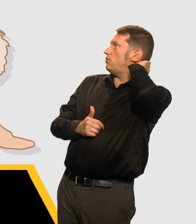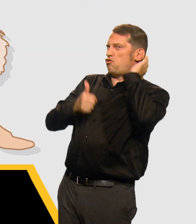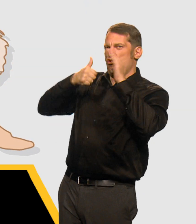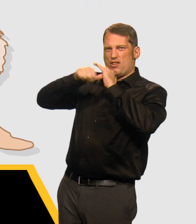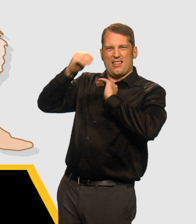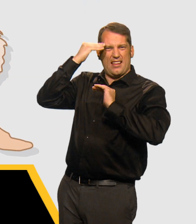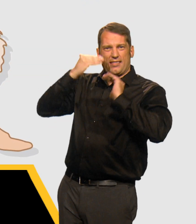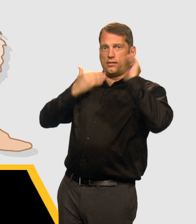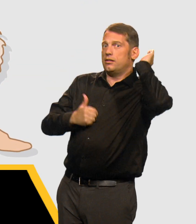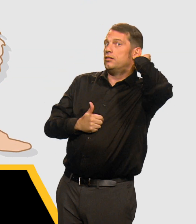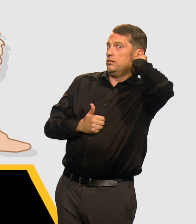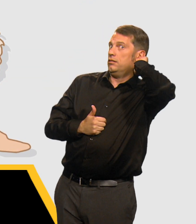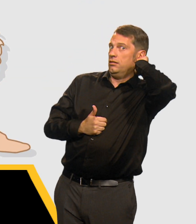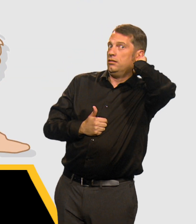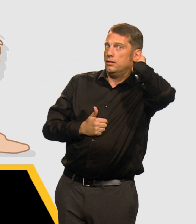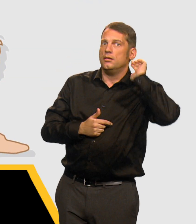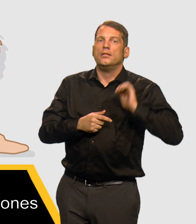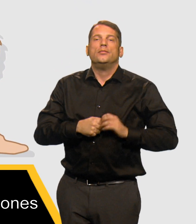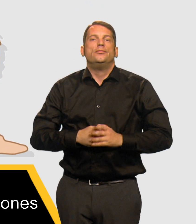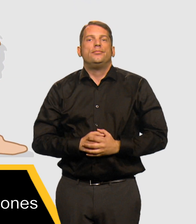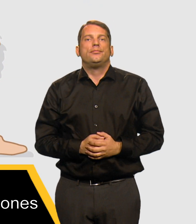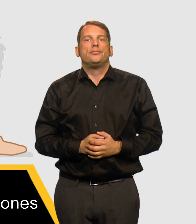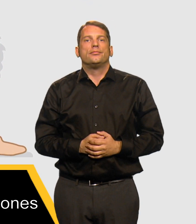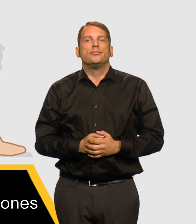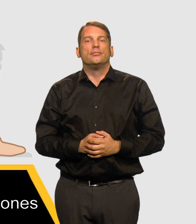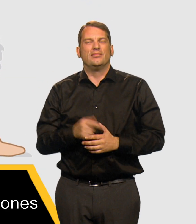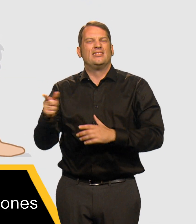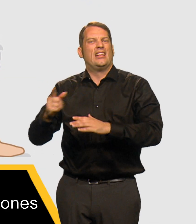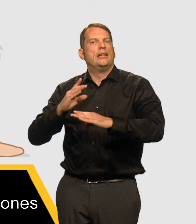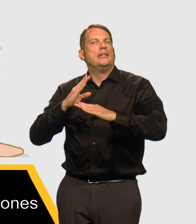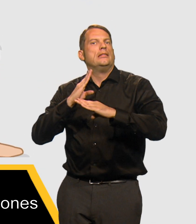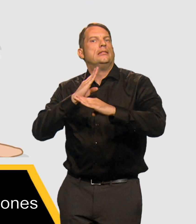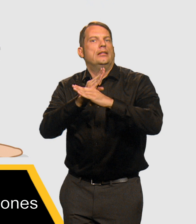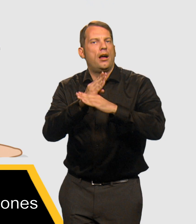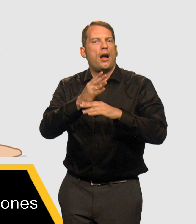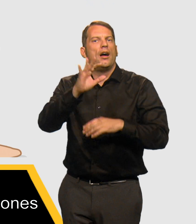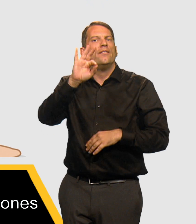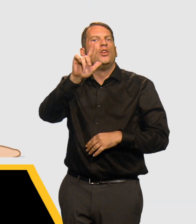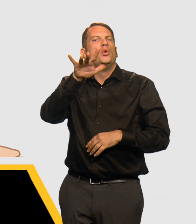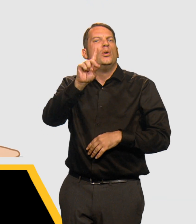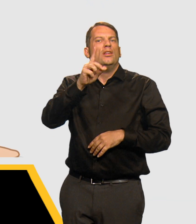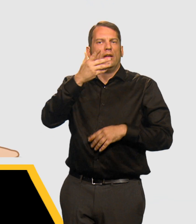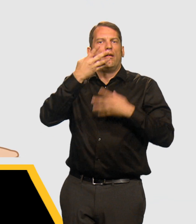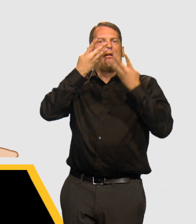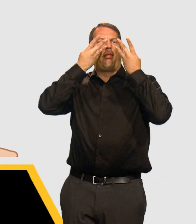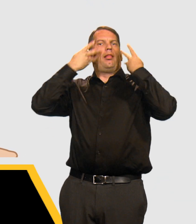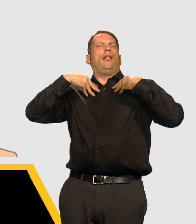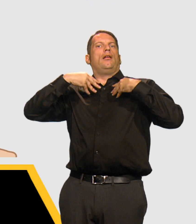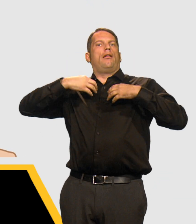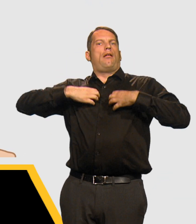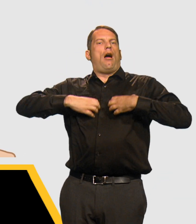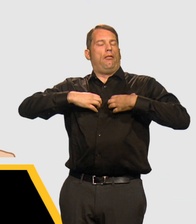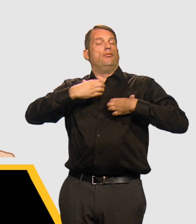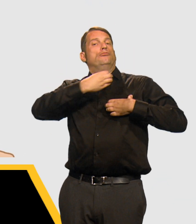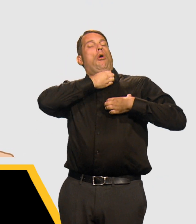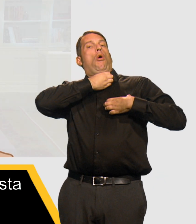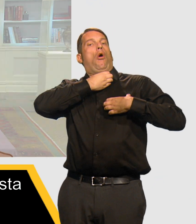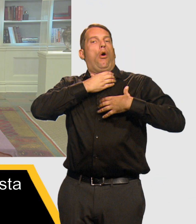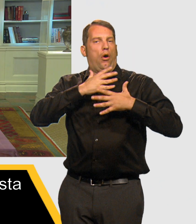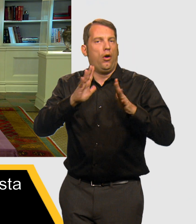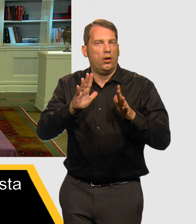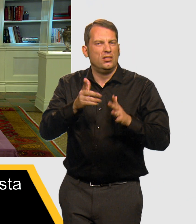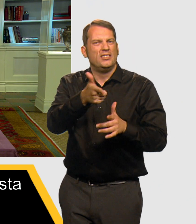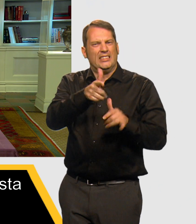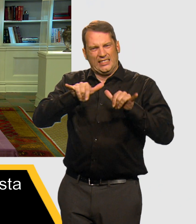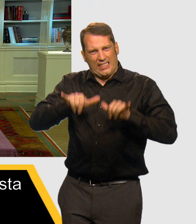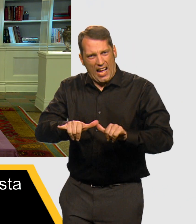their hands under their head. This is to allow any fluid in their lungs to drain and avoid choking. Stay